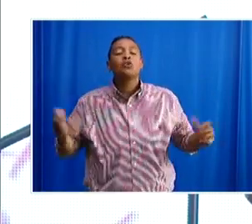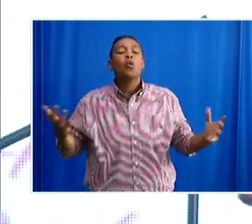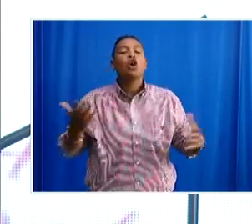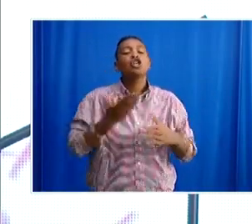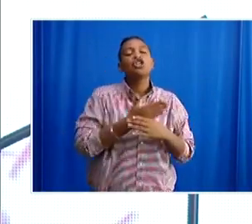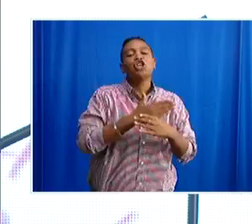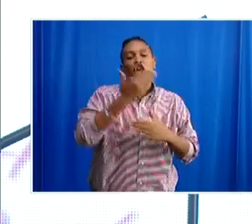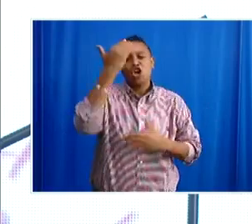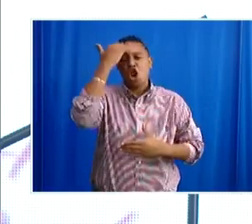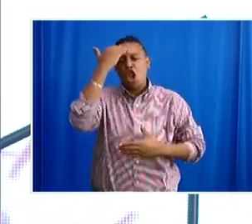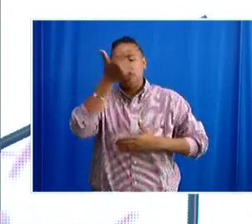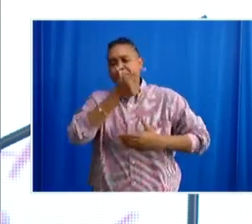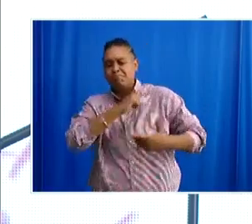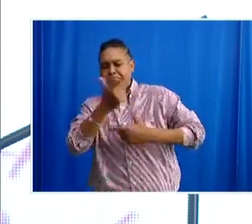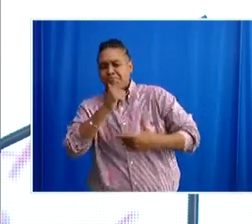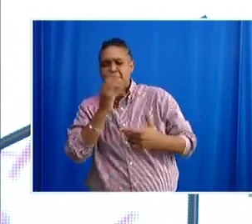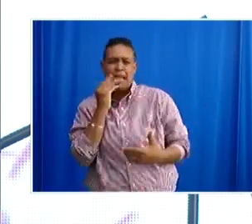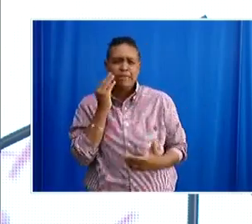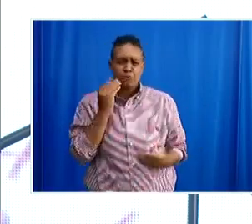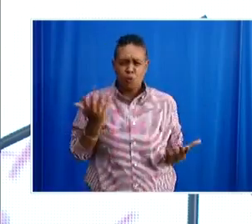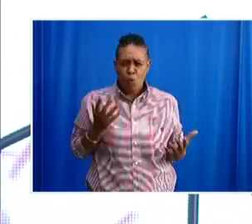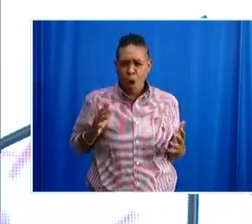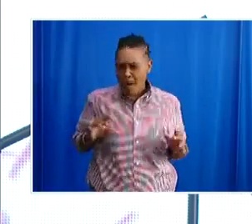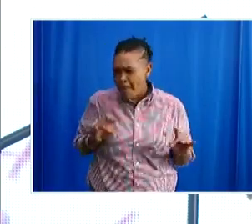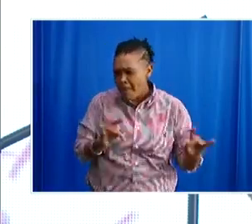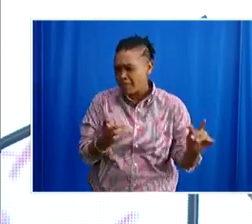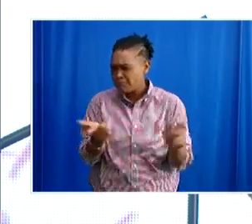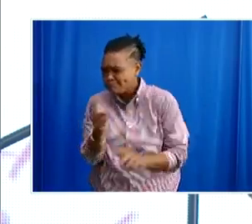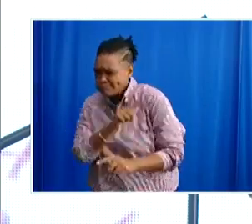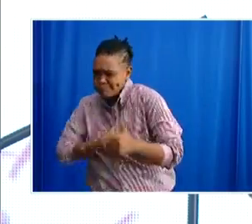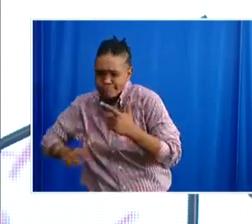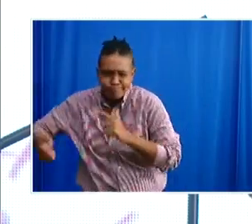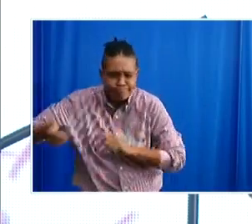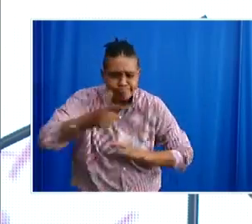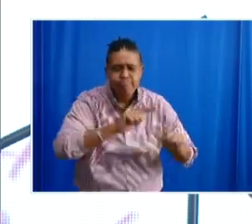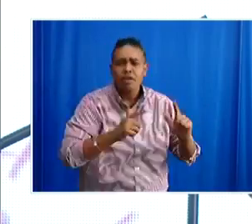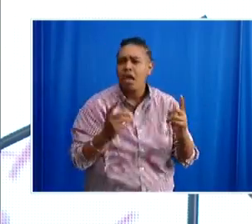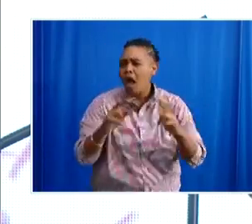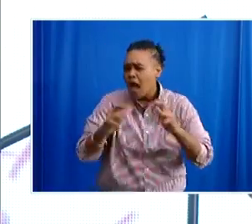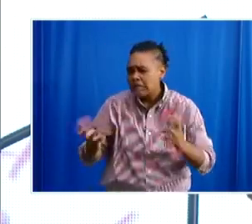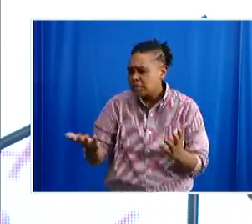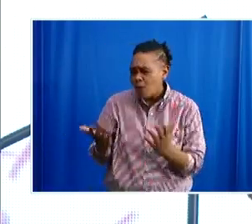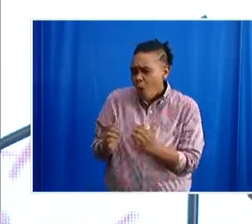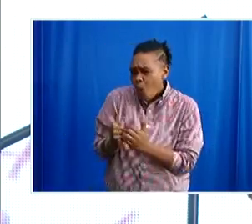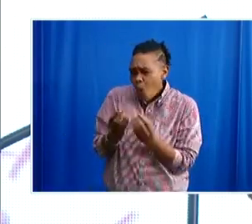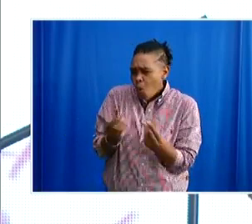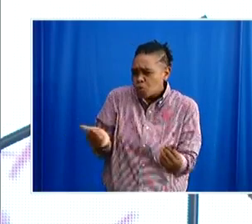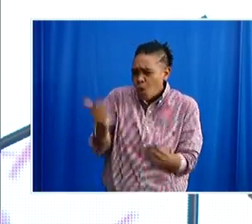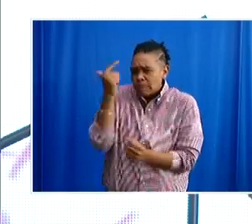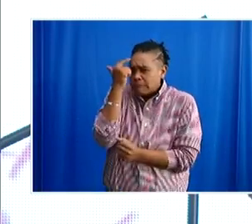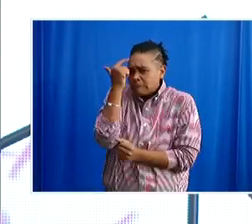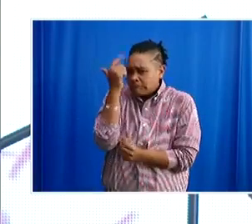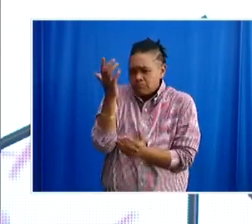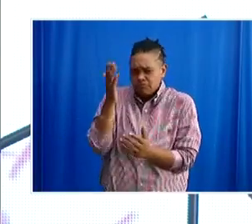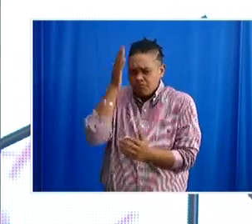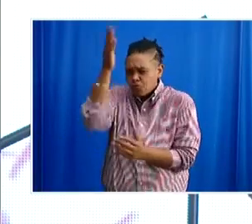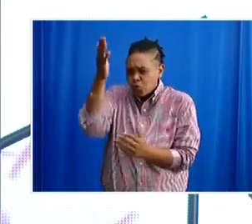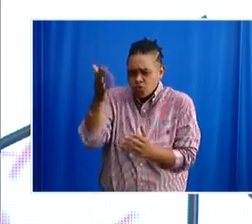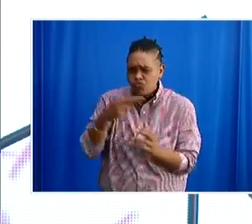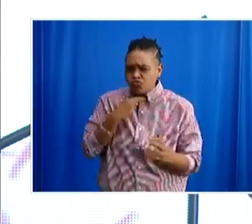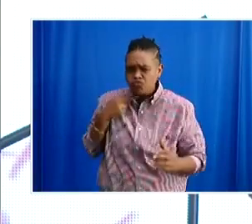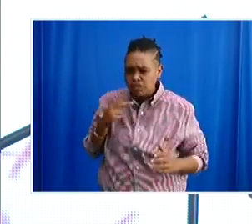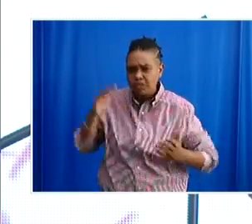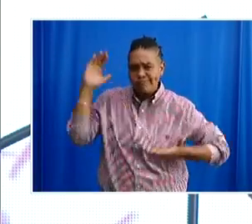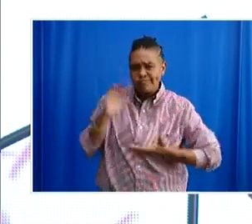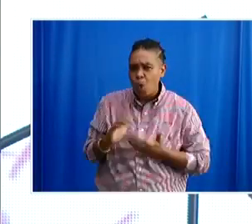the knowledge, the experiences gained, and to assess further actions and commitments towards disaster risk reduction. In